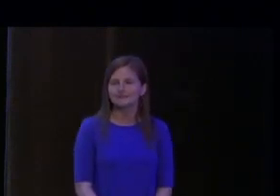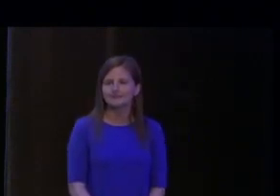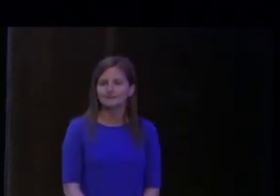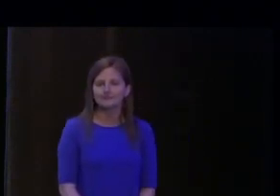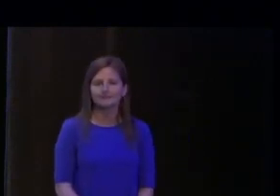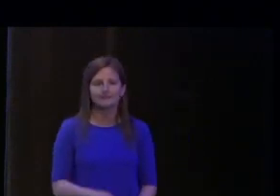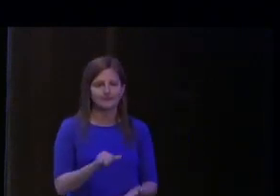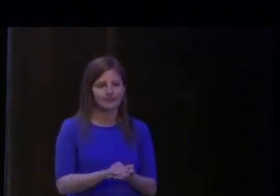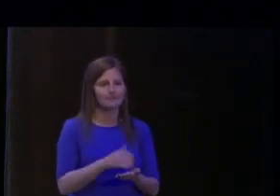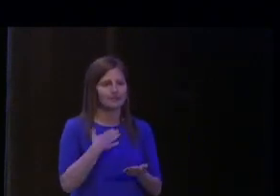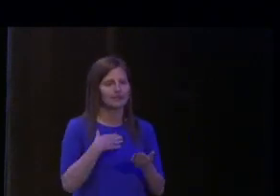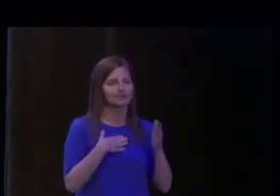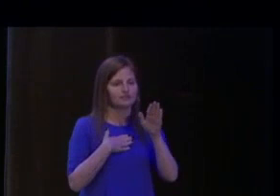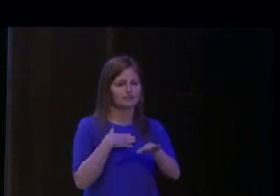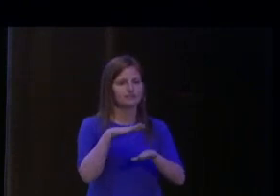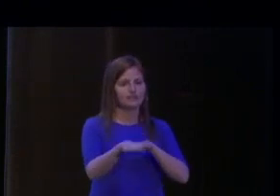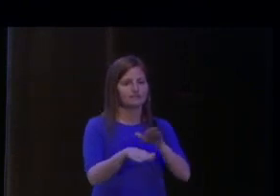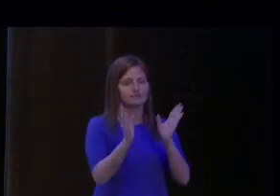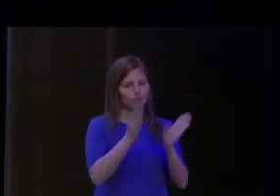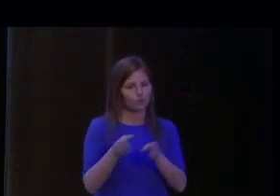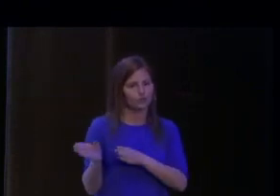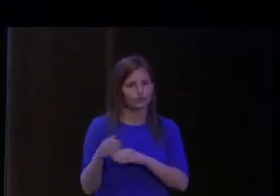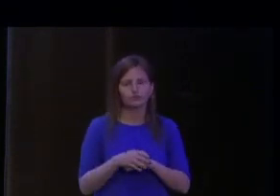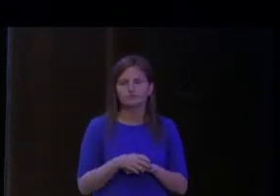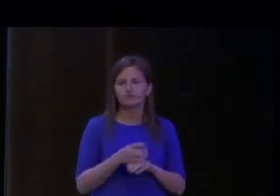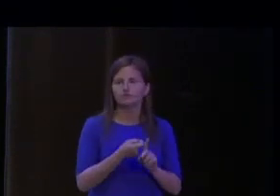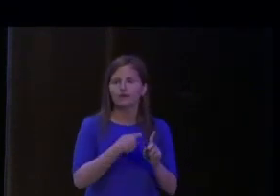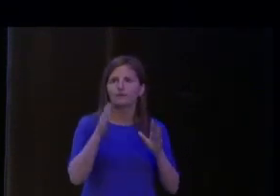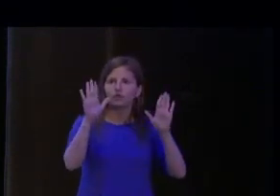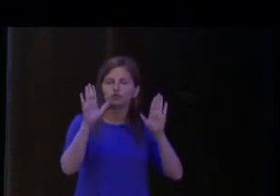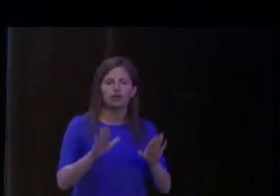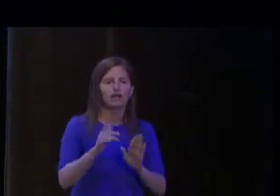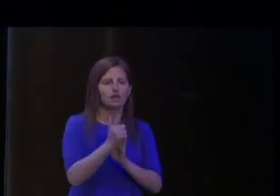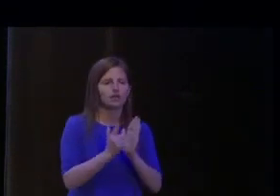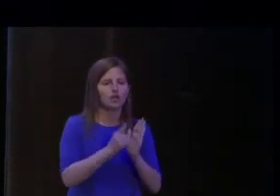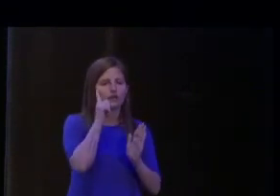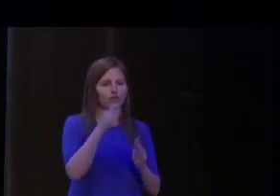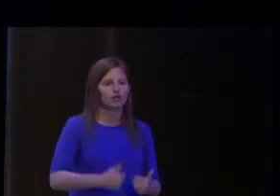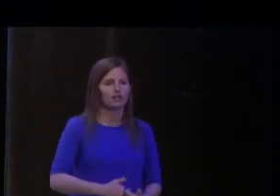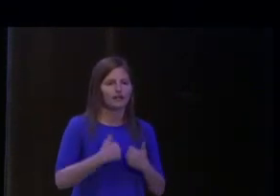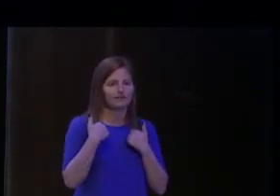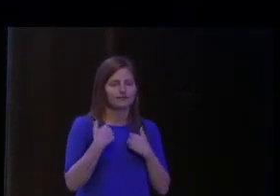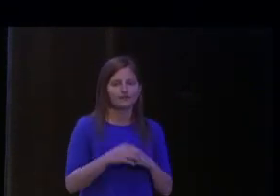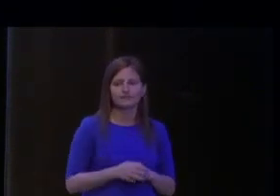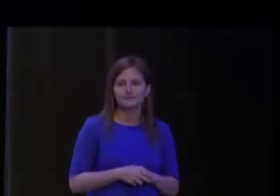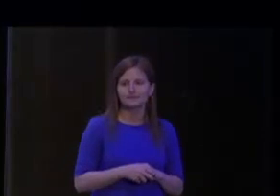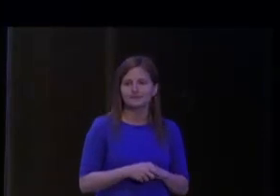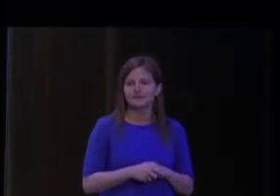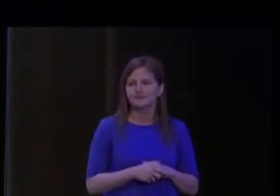Let my steps be ordered by the great law of life.